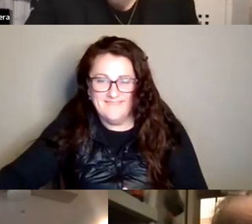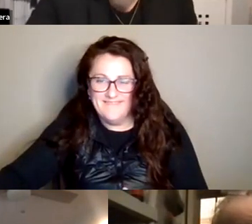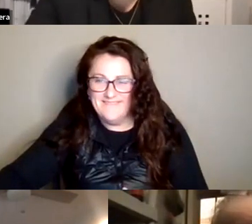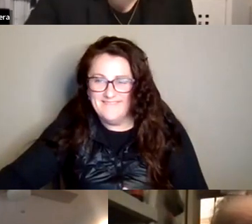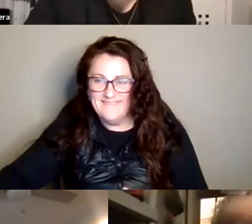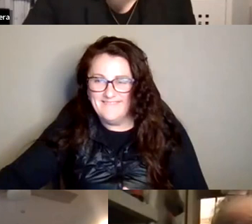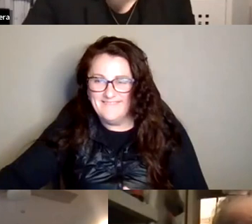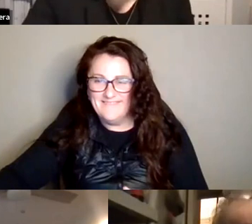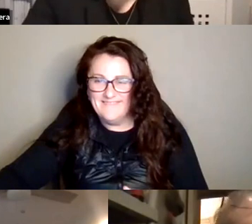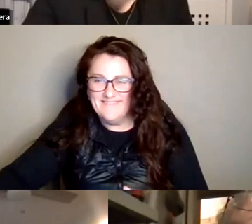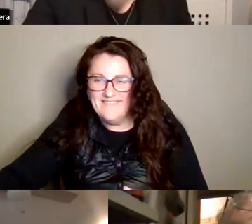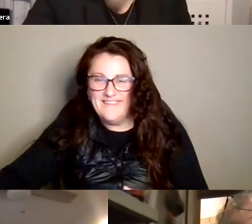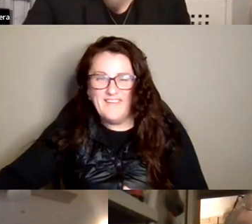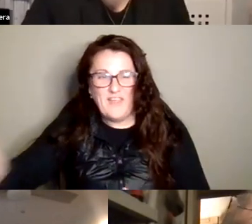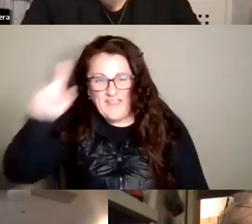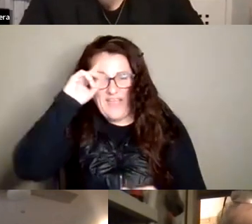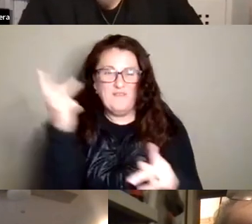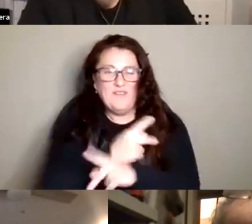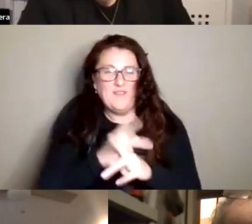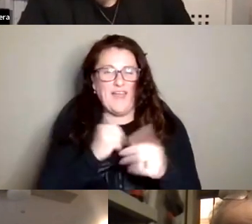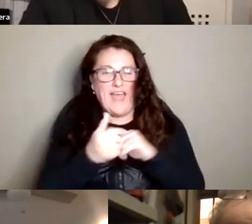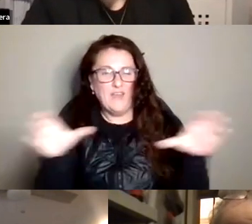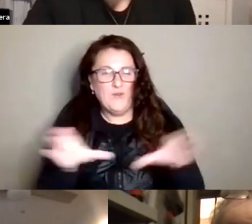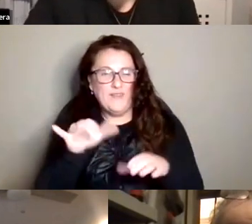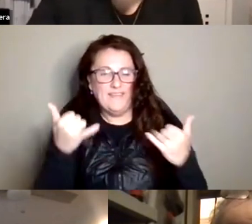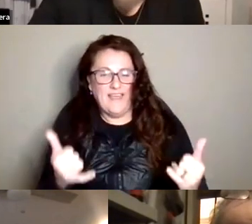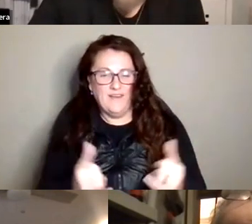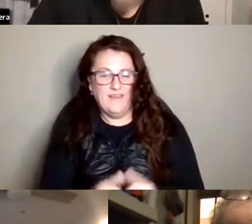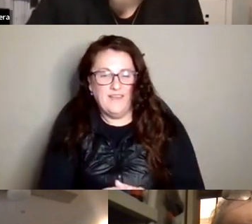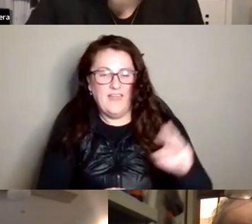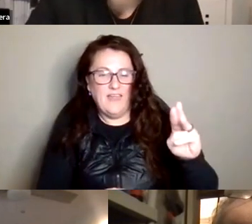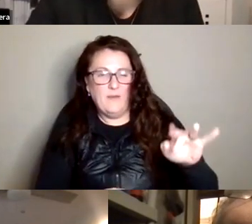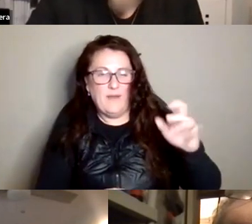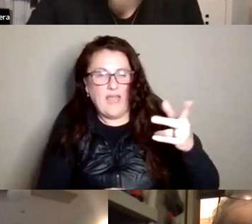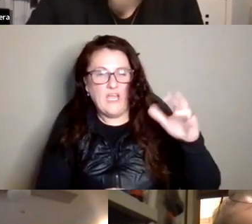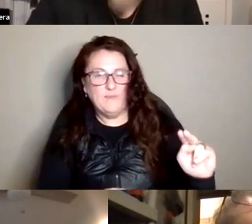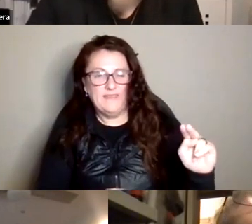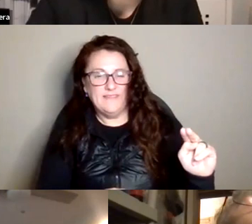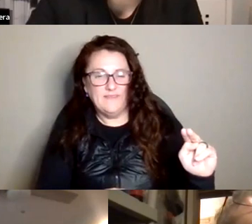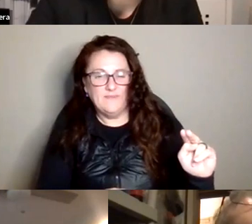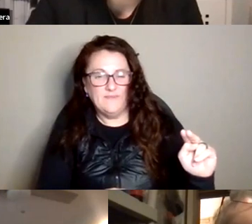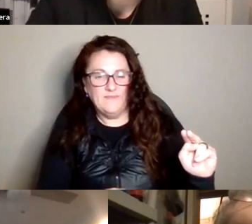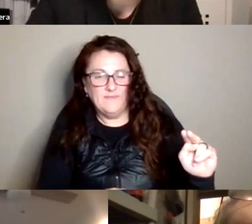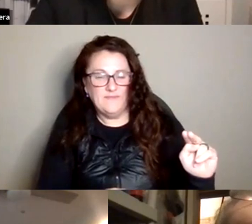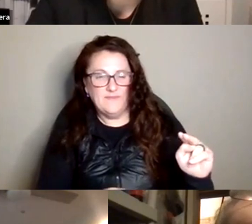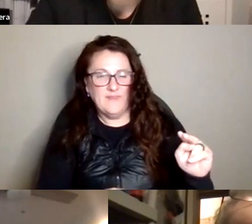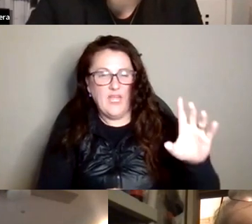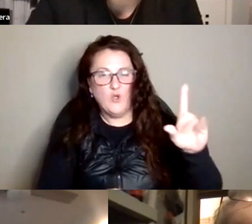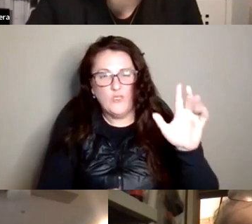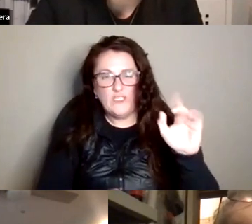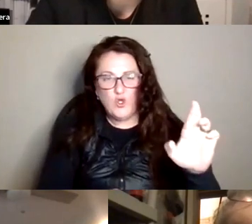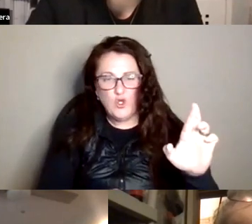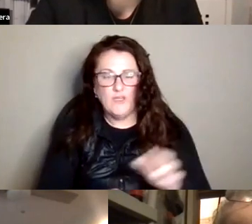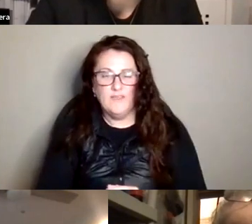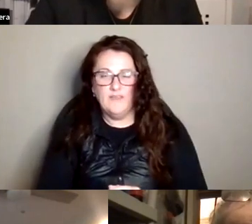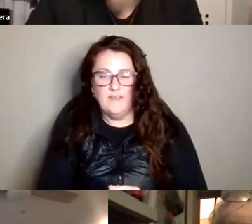think I would know how to do it by now. Mike Heishman, Beja, Dorchester. Everything